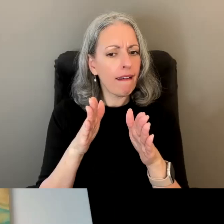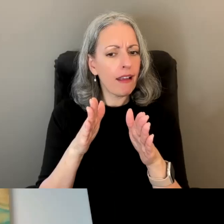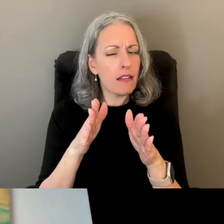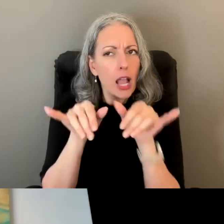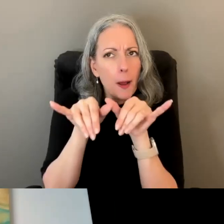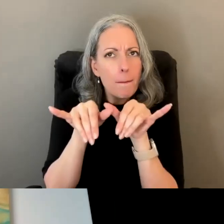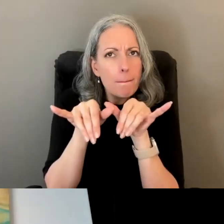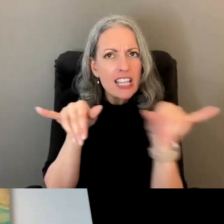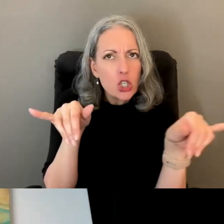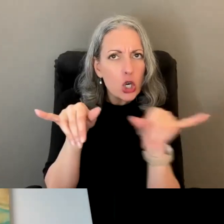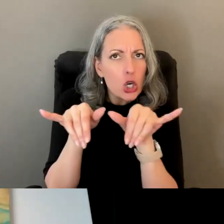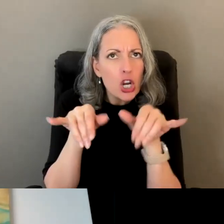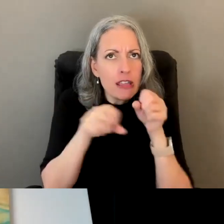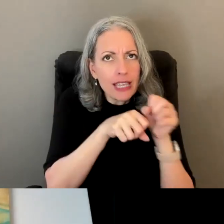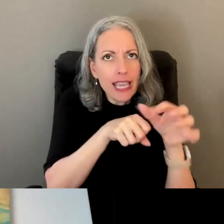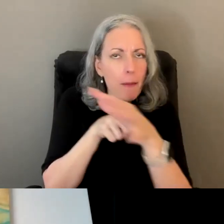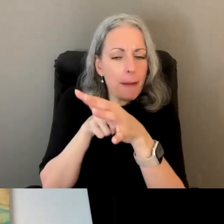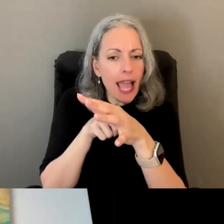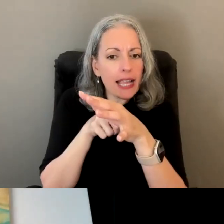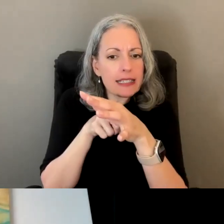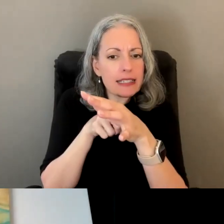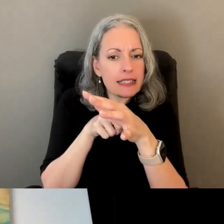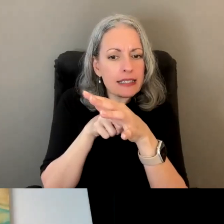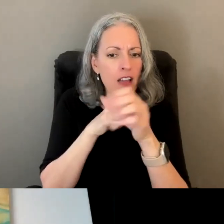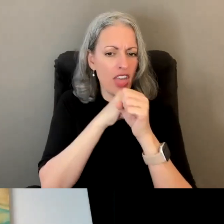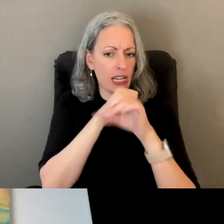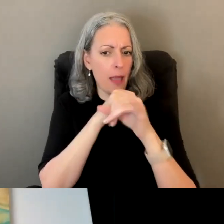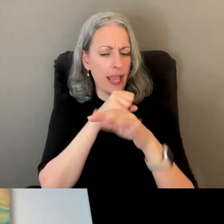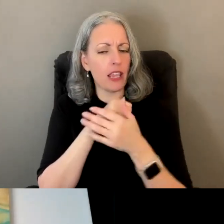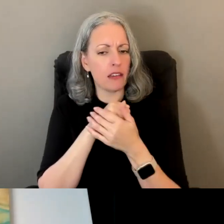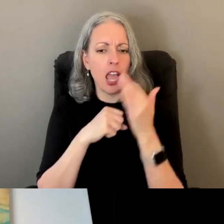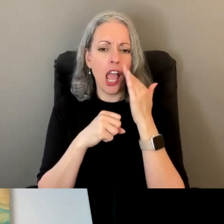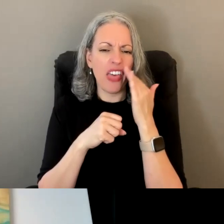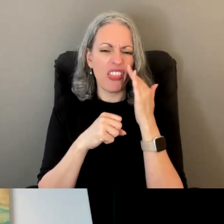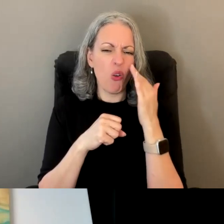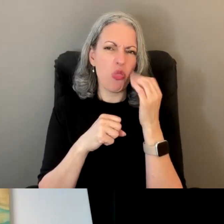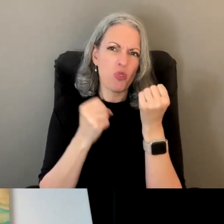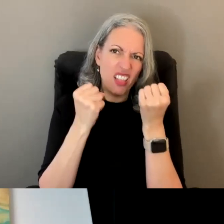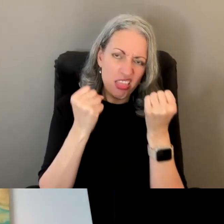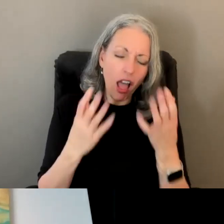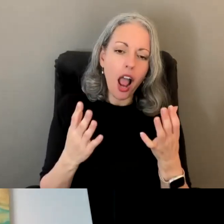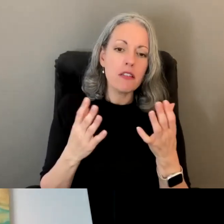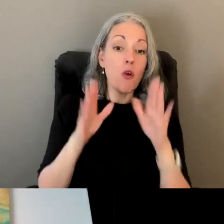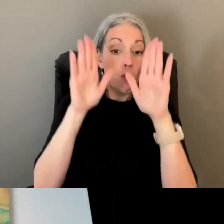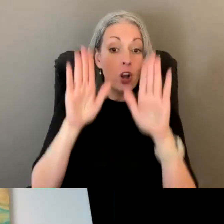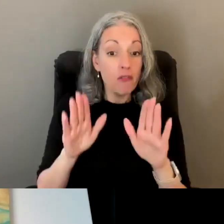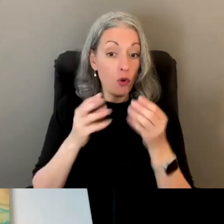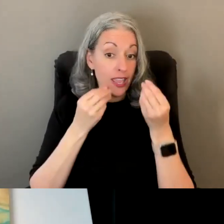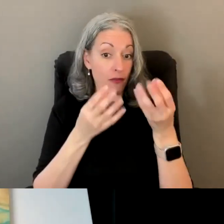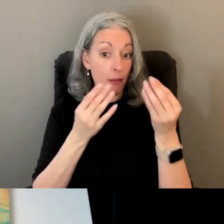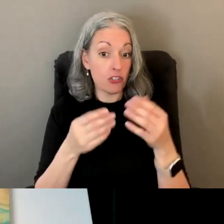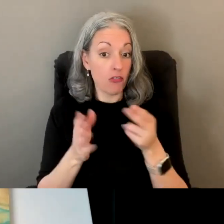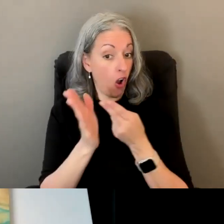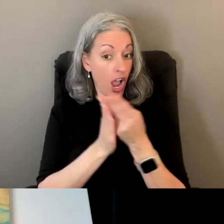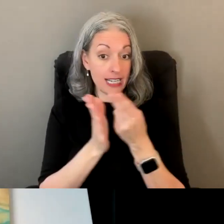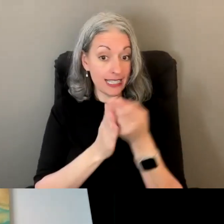of measure the impact of that campaign? I mean, I think there were lots of really fabulous materials. I honestly don't